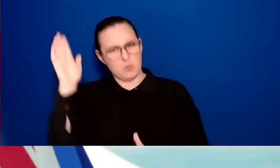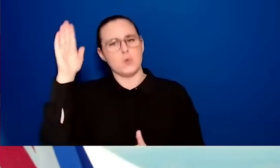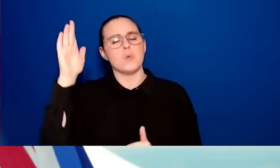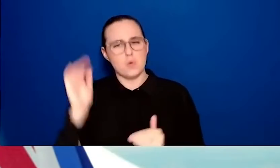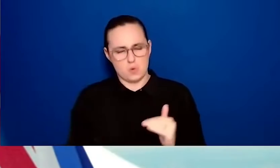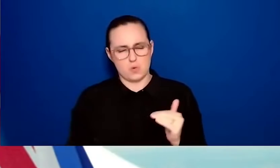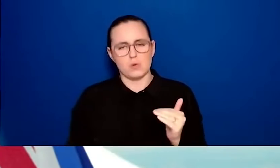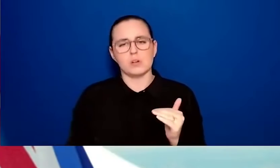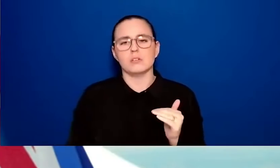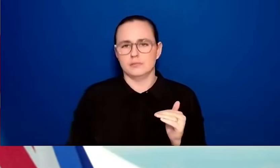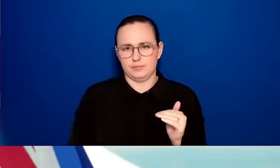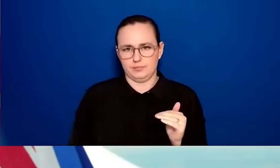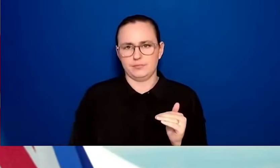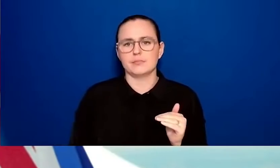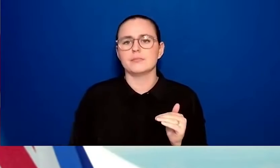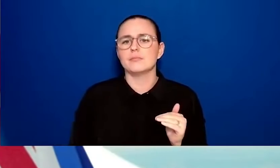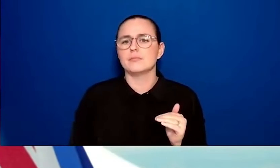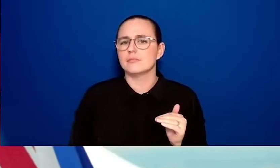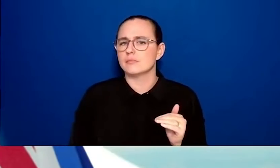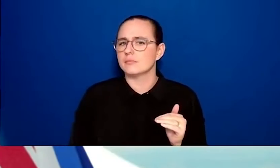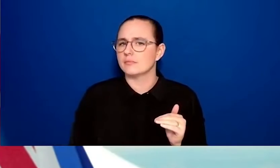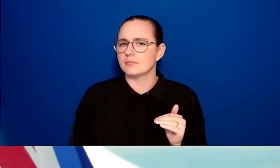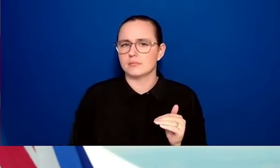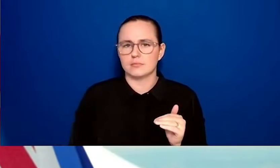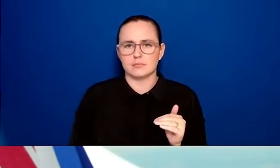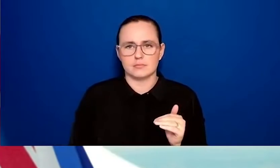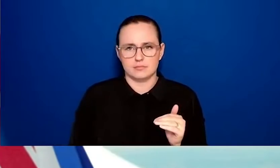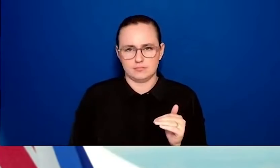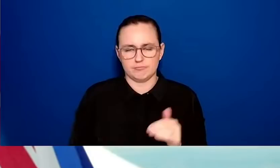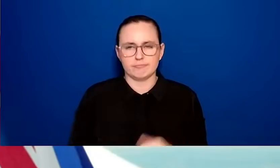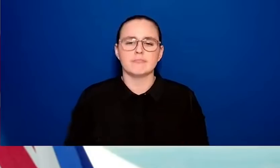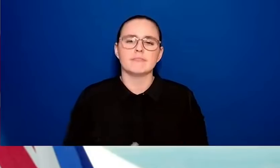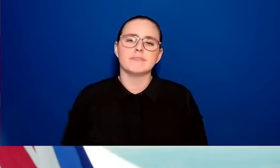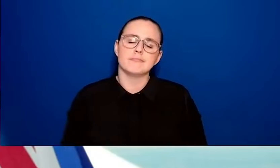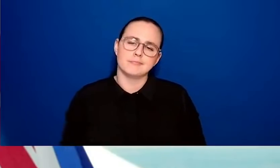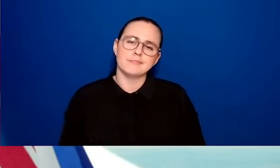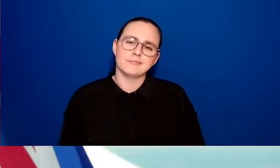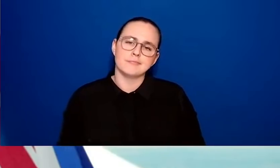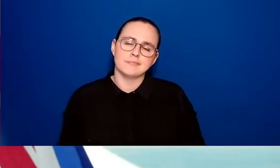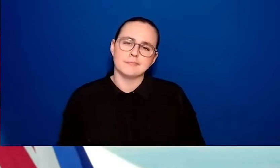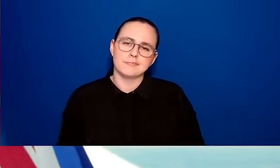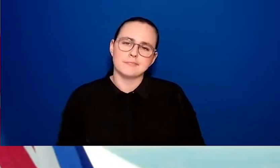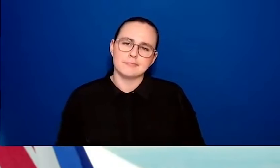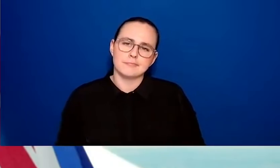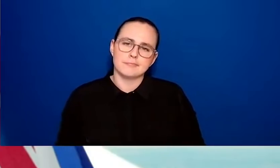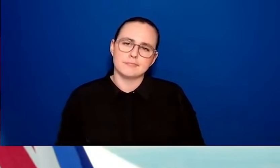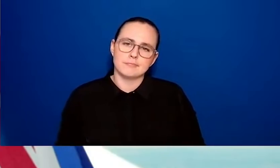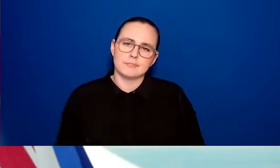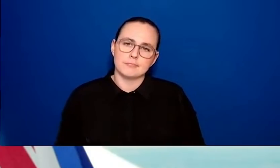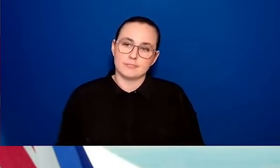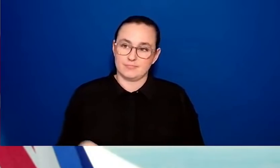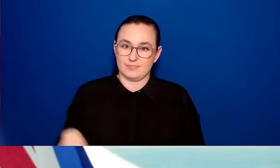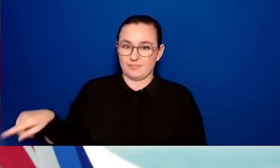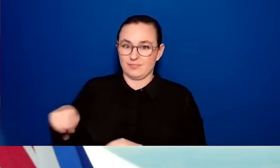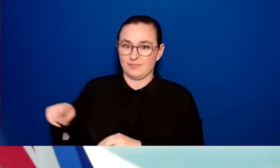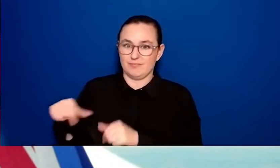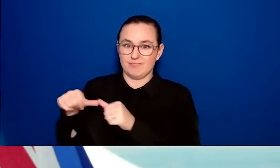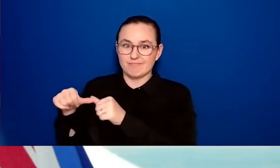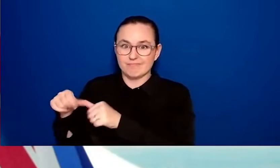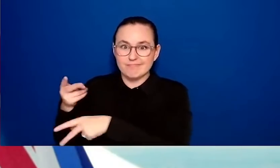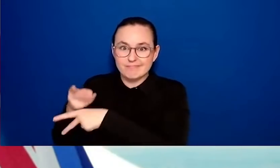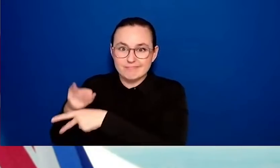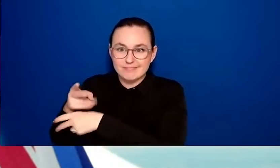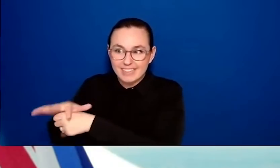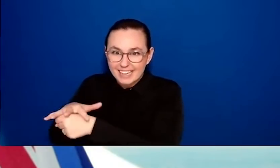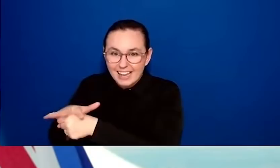BC. And what you see, and part of the reason why the long-term care and assisted living thing would naturally move to acute